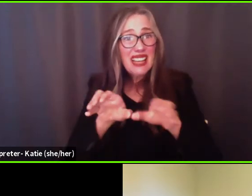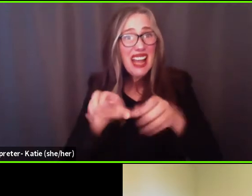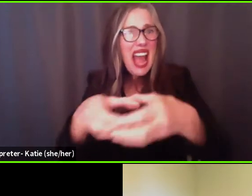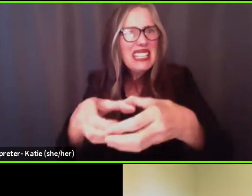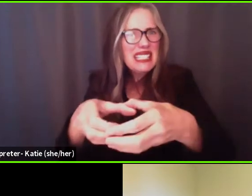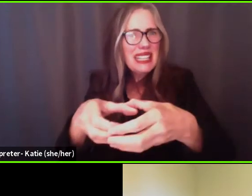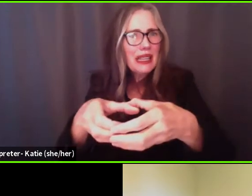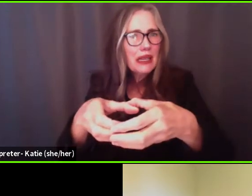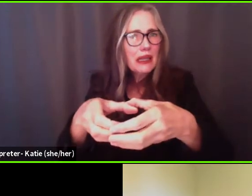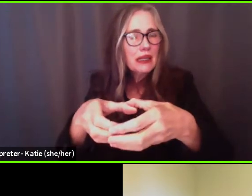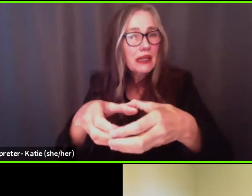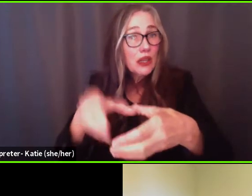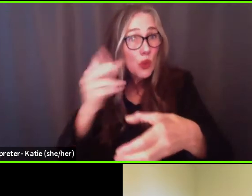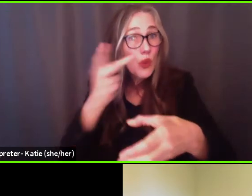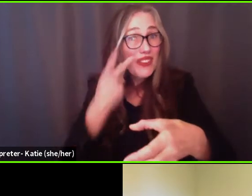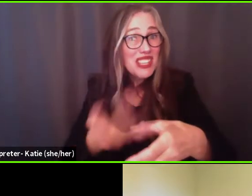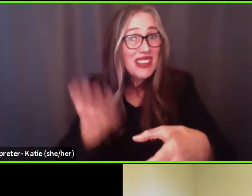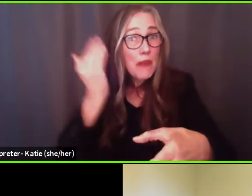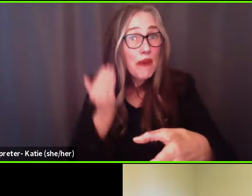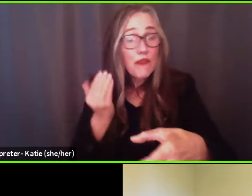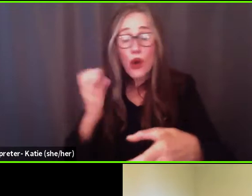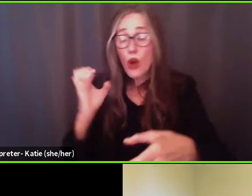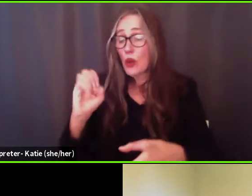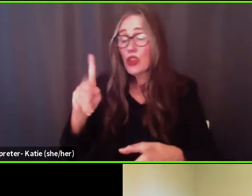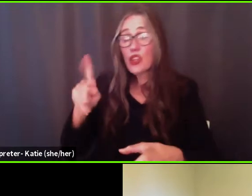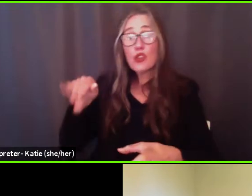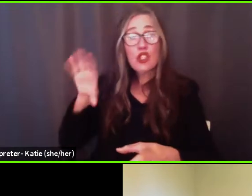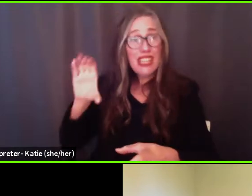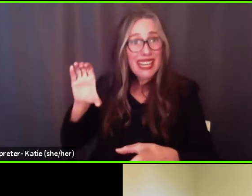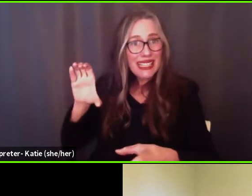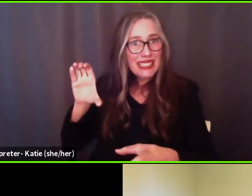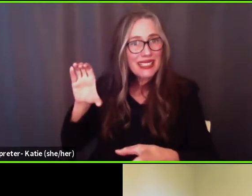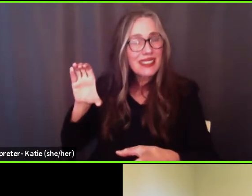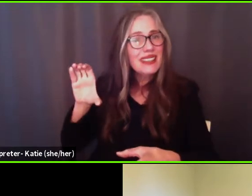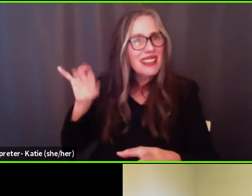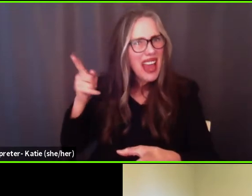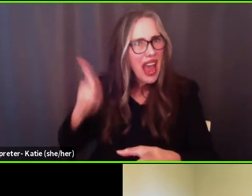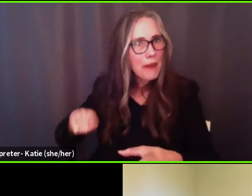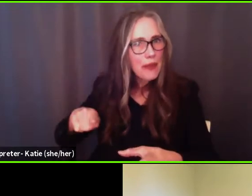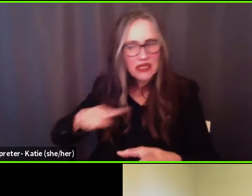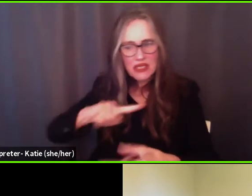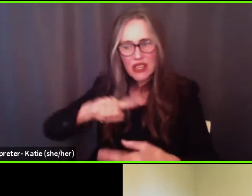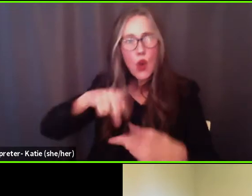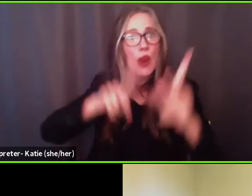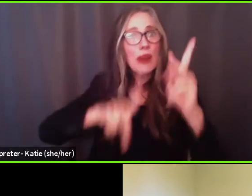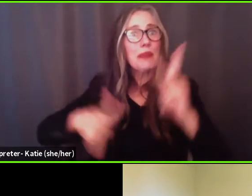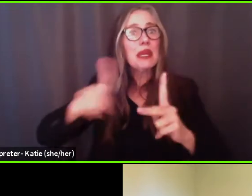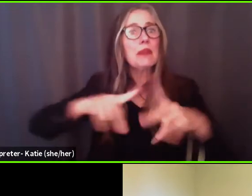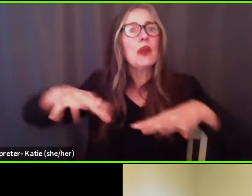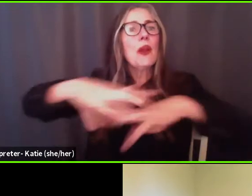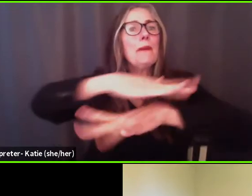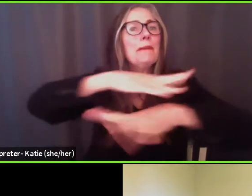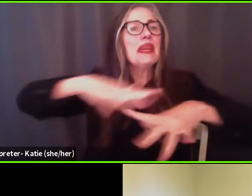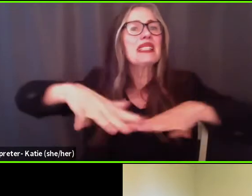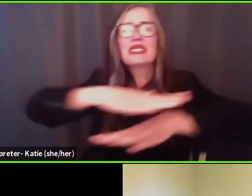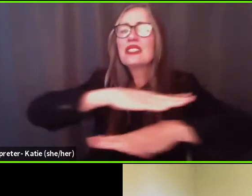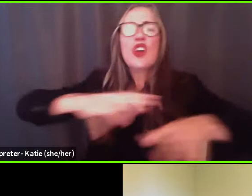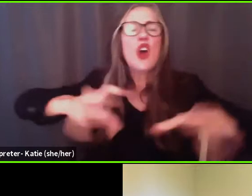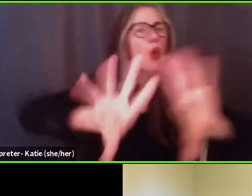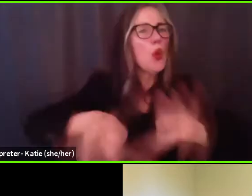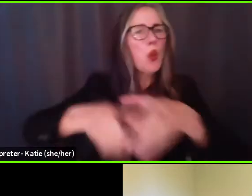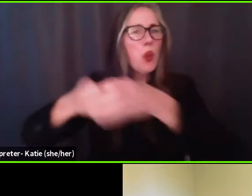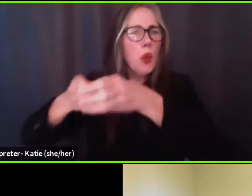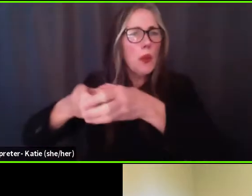communities the amount of resources that those communities receive or don't receive can be not only limited but also